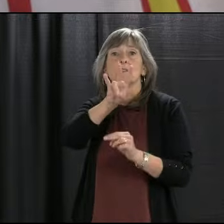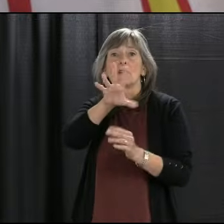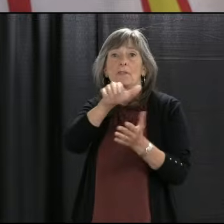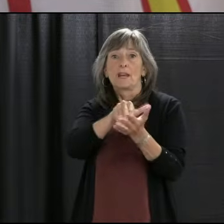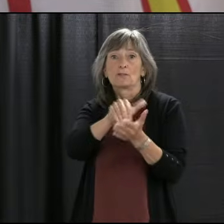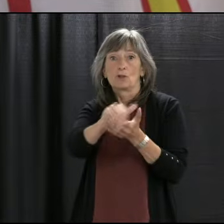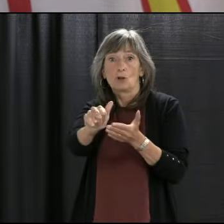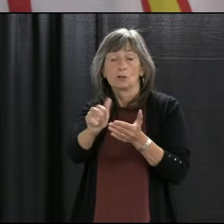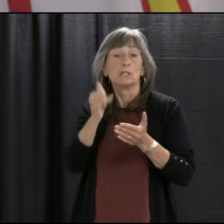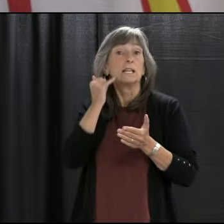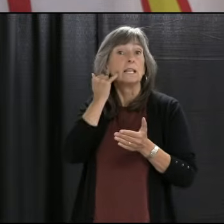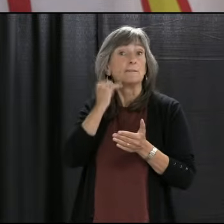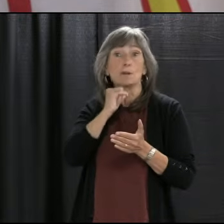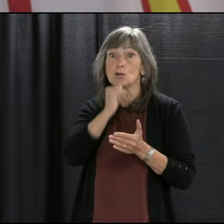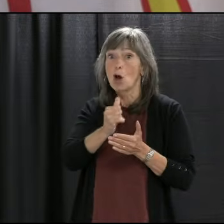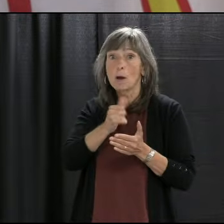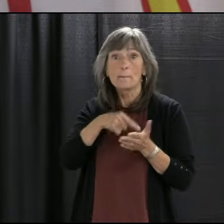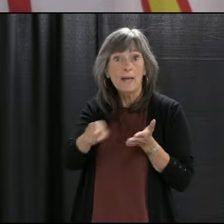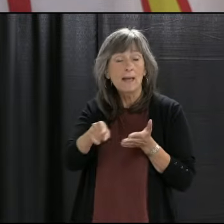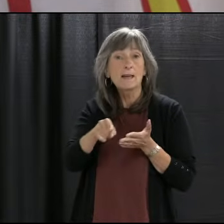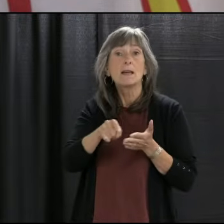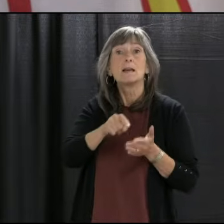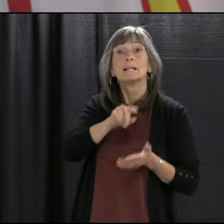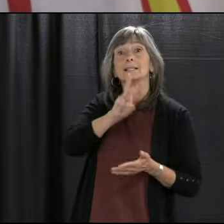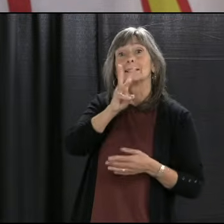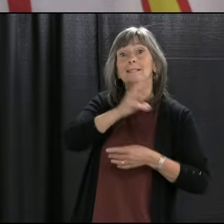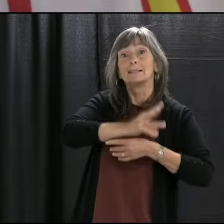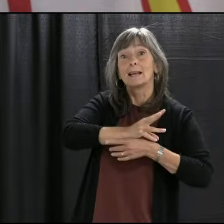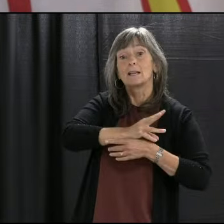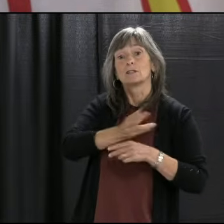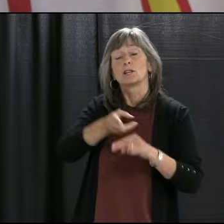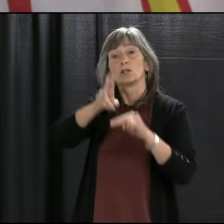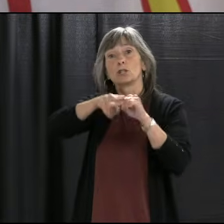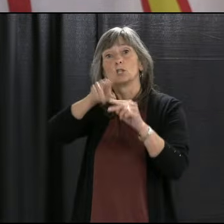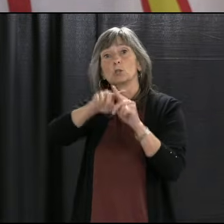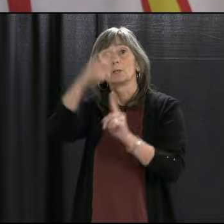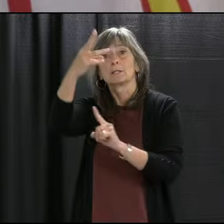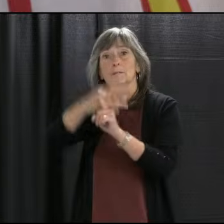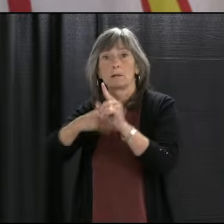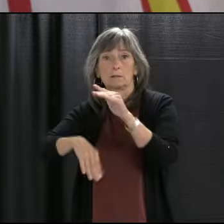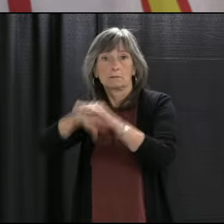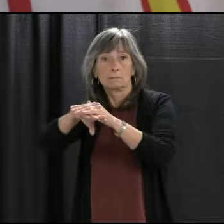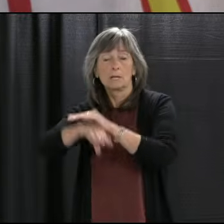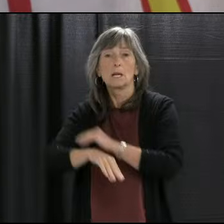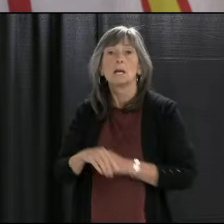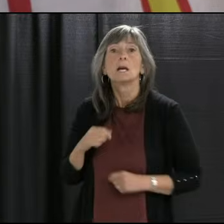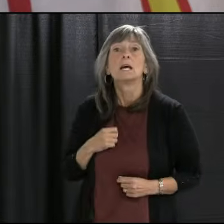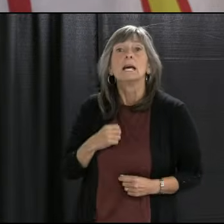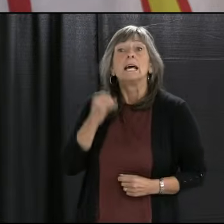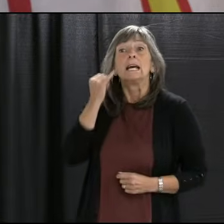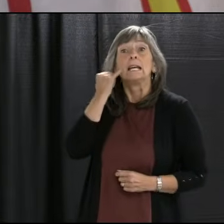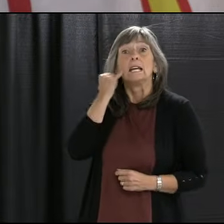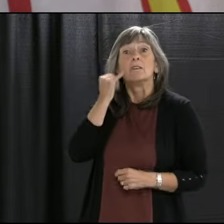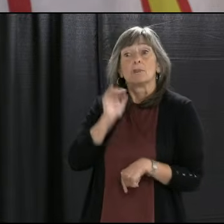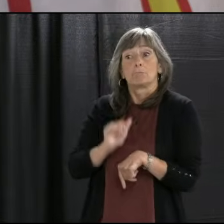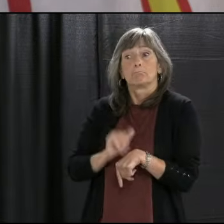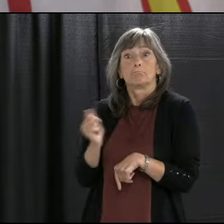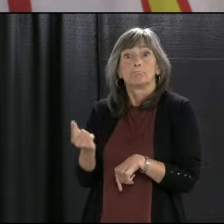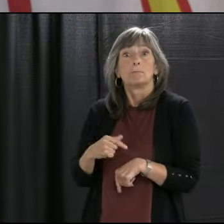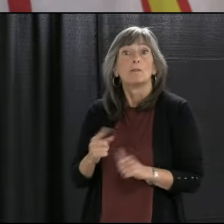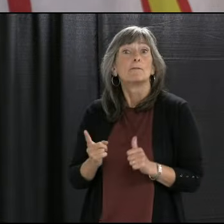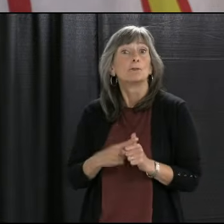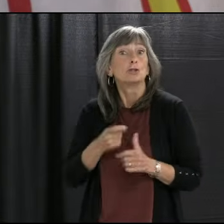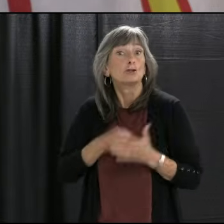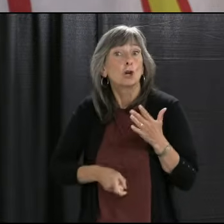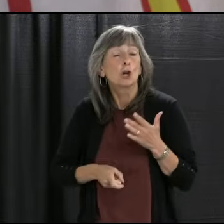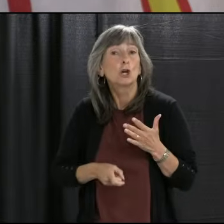not paying will increase from 6 days to up to 6 months. Where there's a summons issued, a first offense,